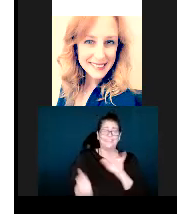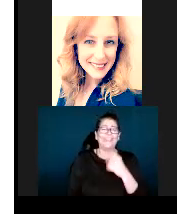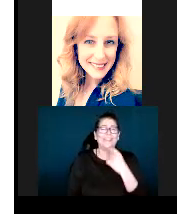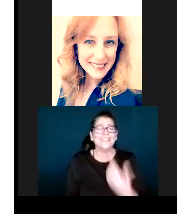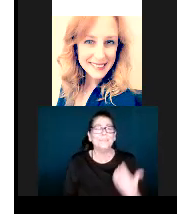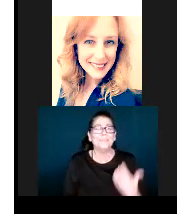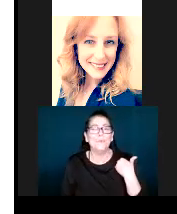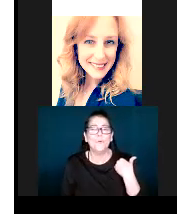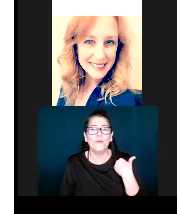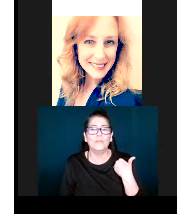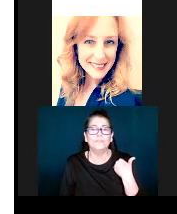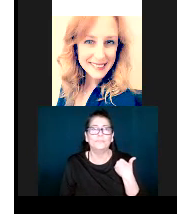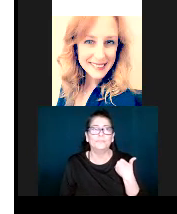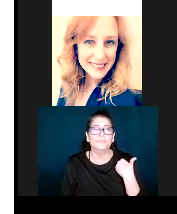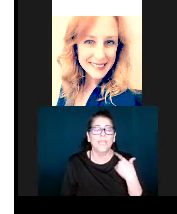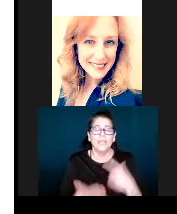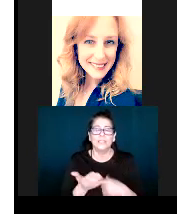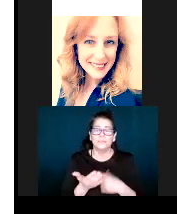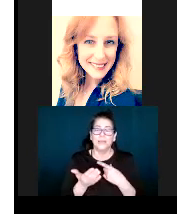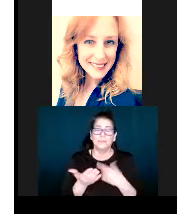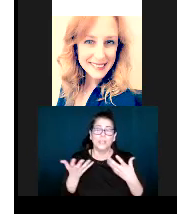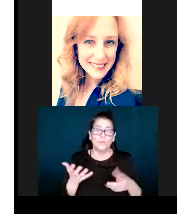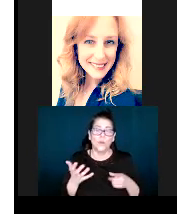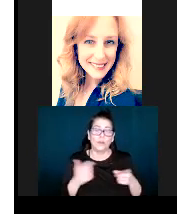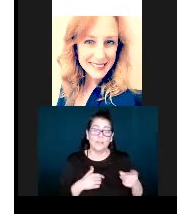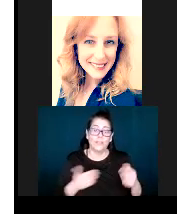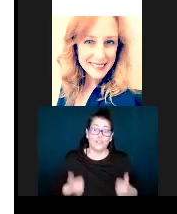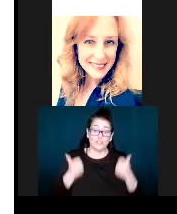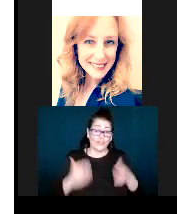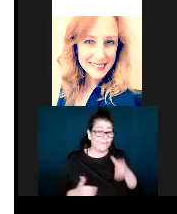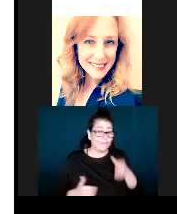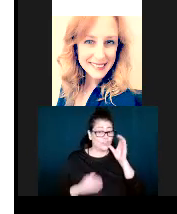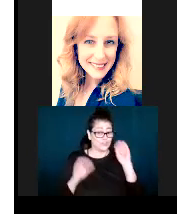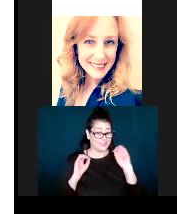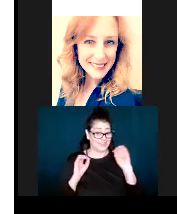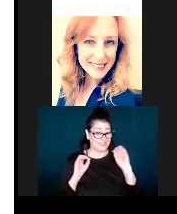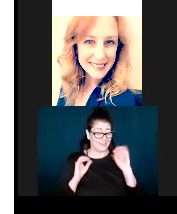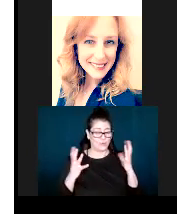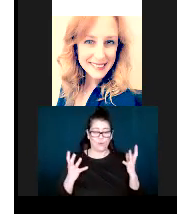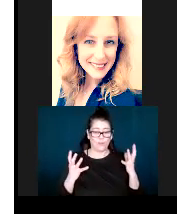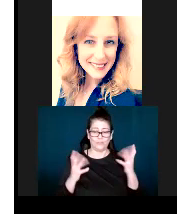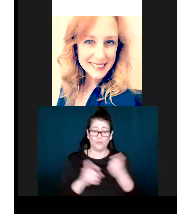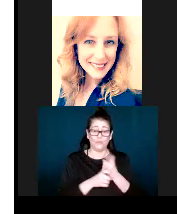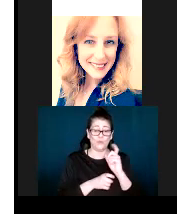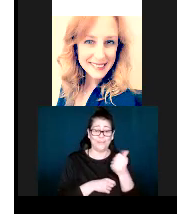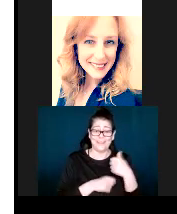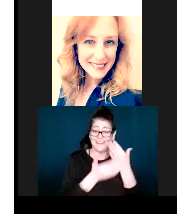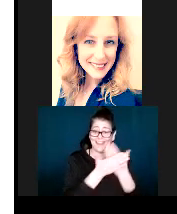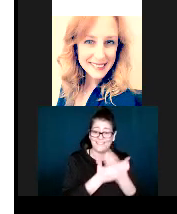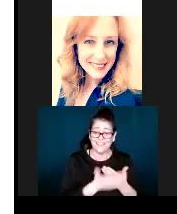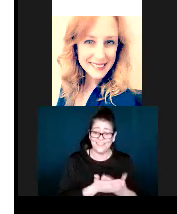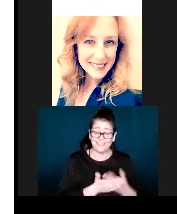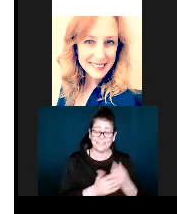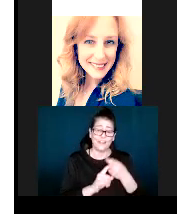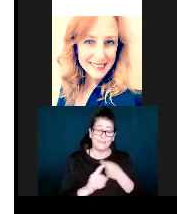sometimes they don't want them to drink anything because they don't want to compromise any evidence that they might be able to take from certain parts of their